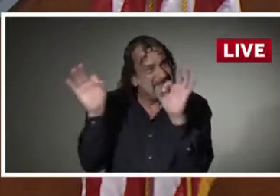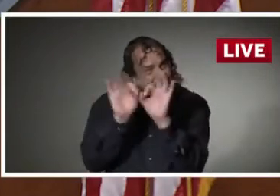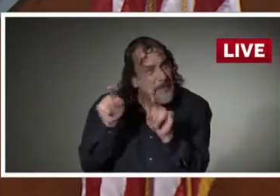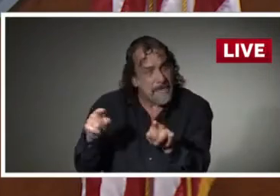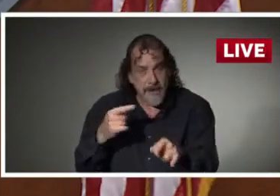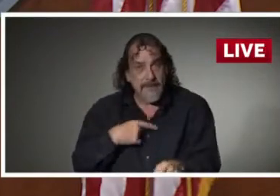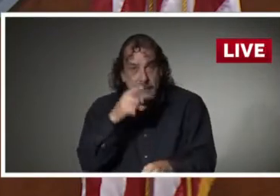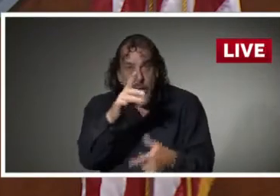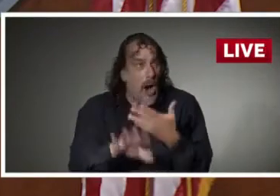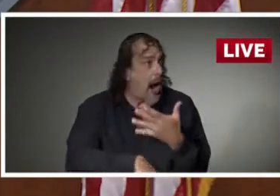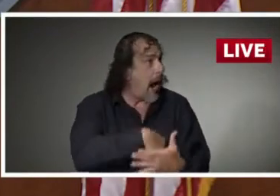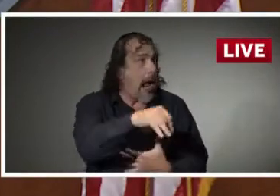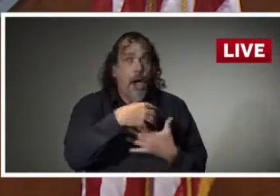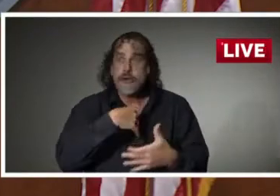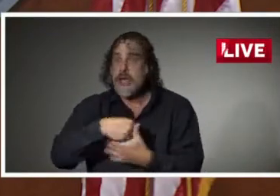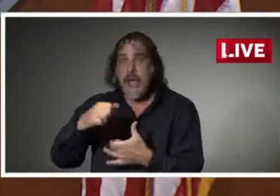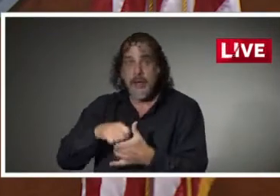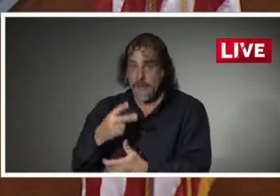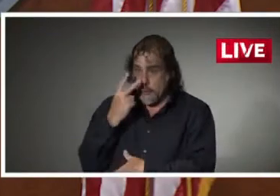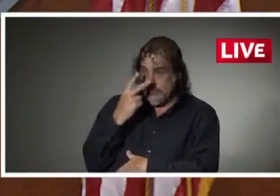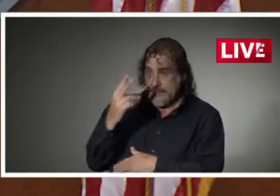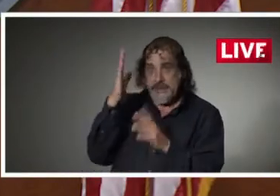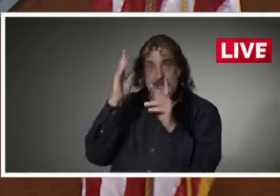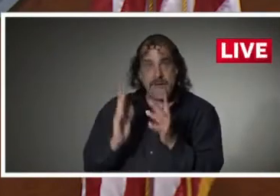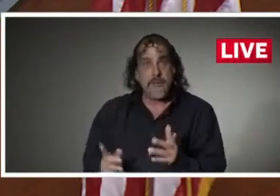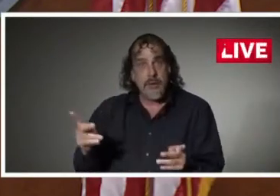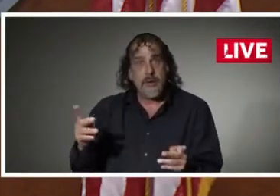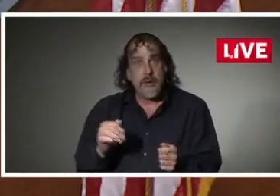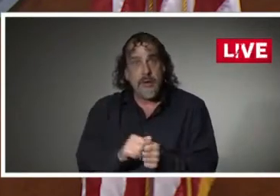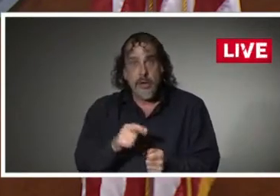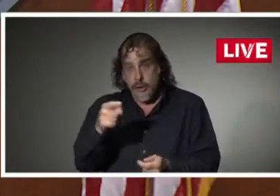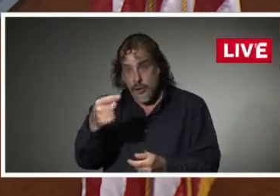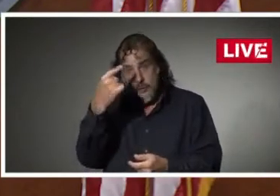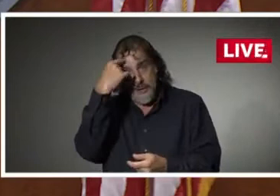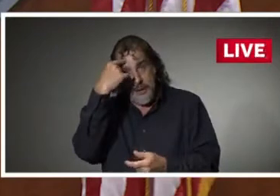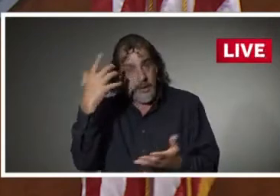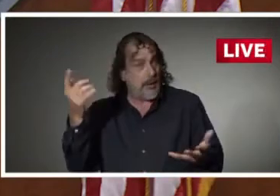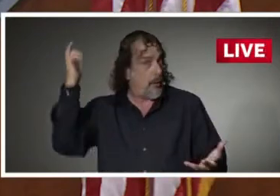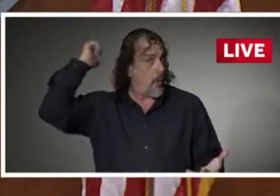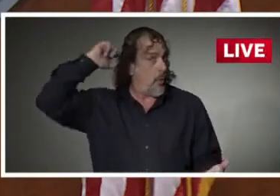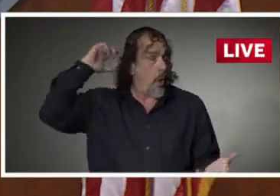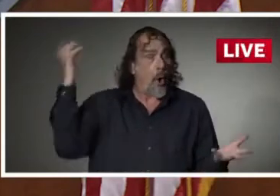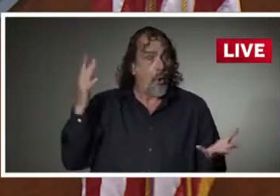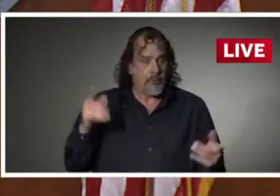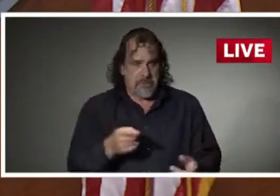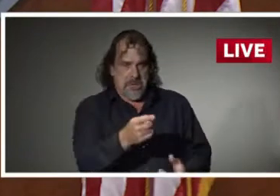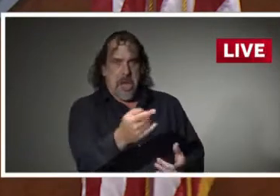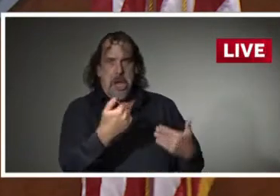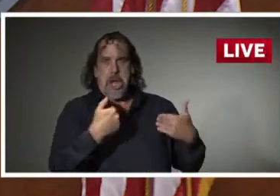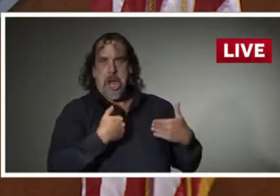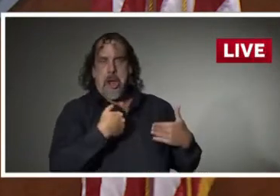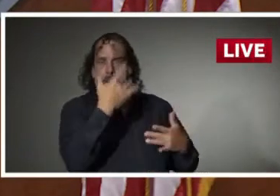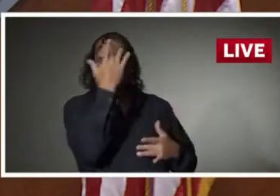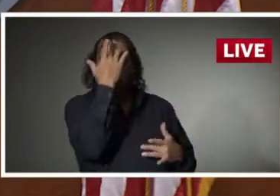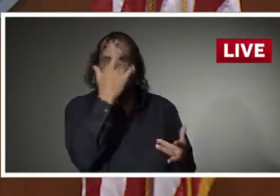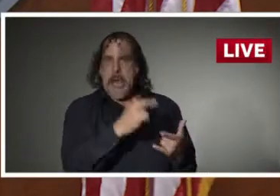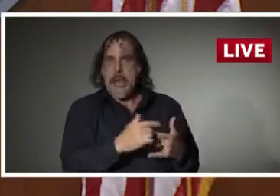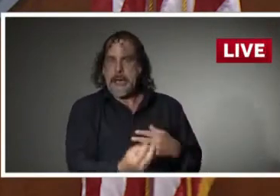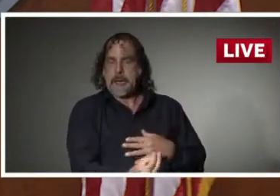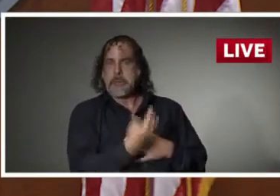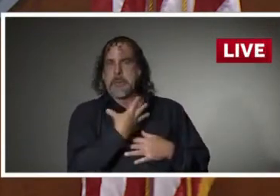and about today and you look at someone, your mentality should be, they probably have the virus and are